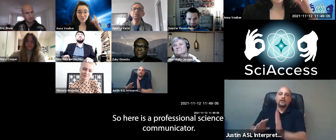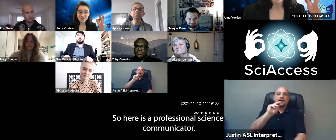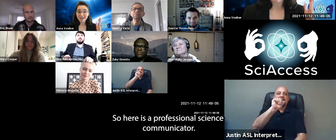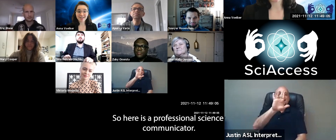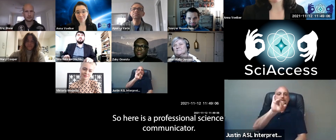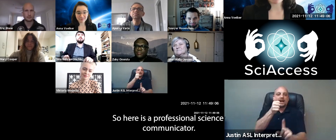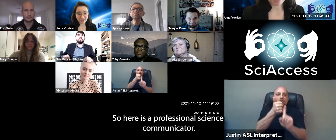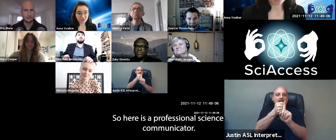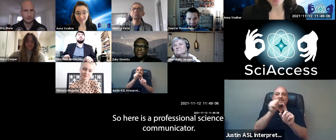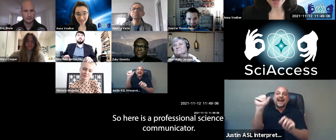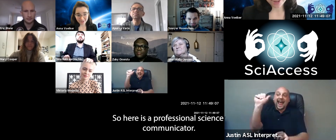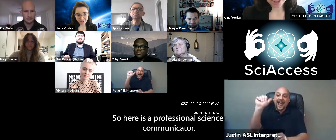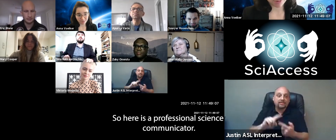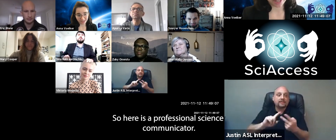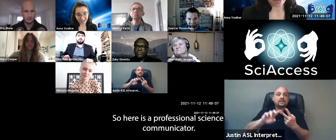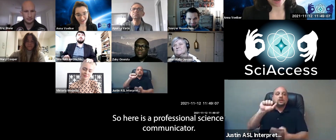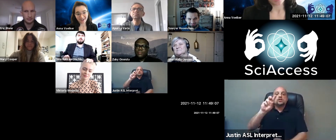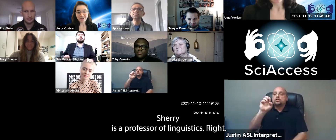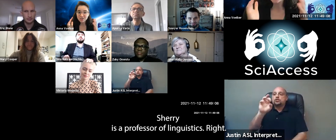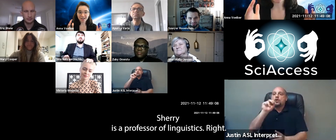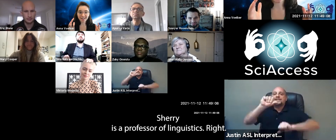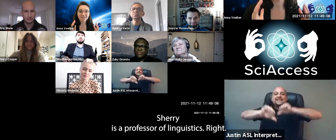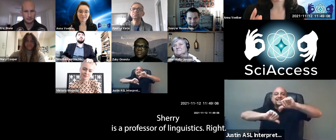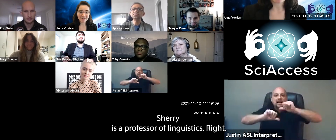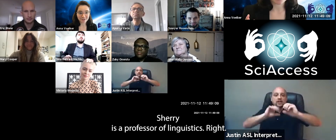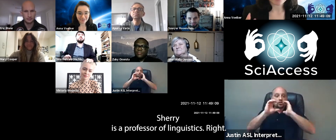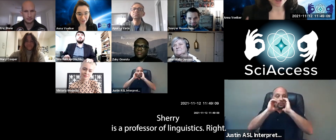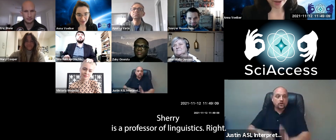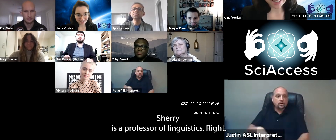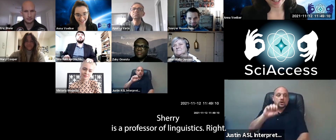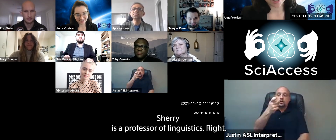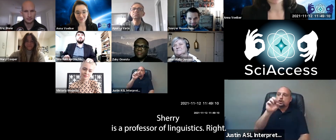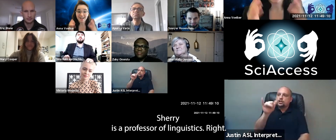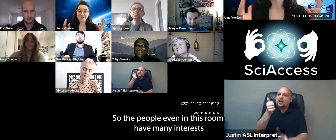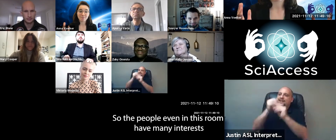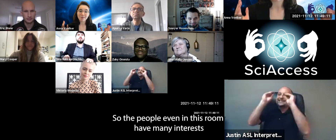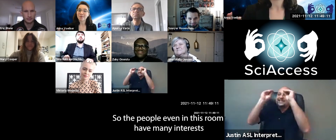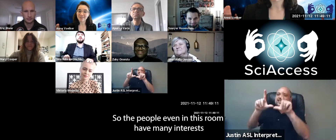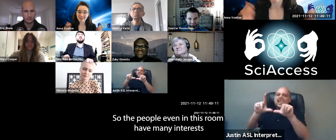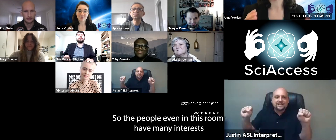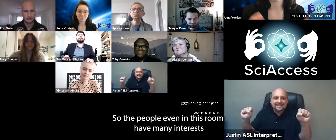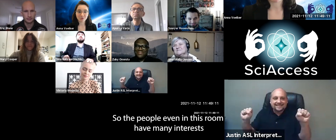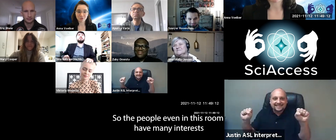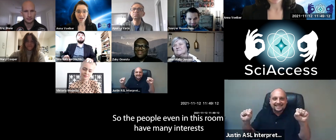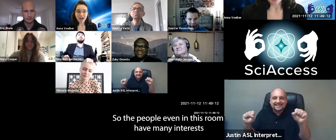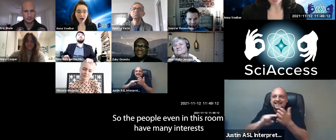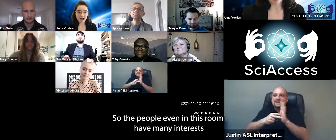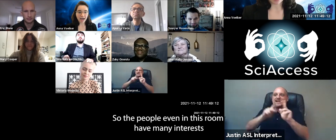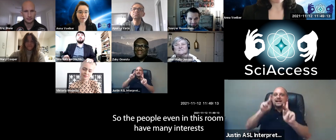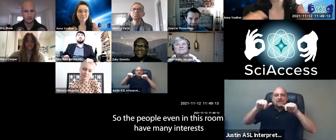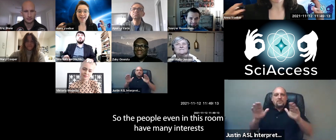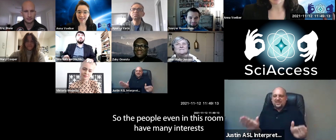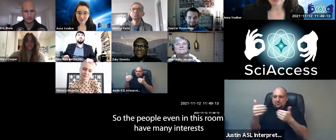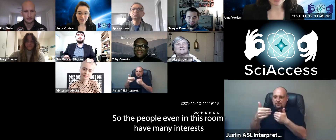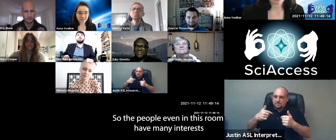athlete. Sawyer is a professional science communicator. Sherry is a professor of linguistics, right? So the people even in this room